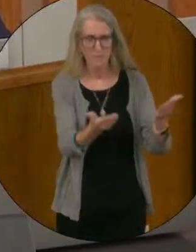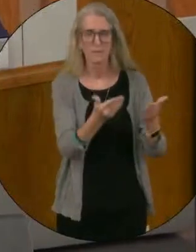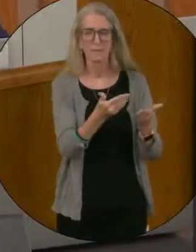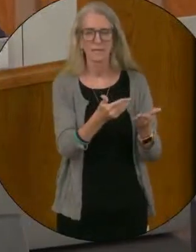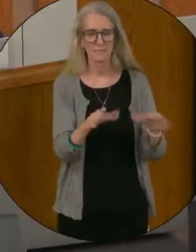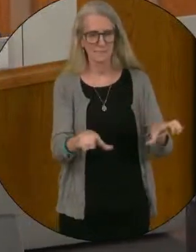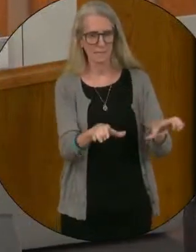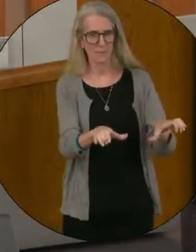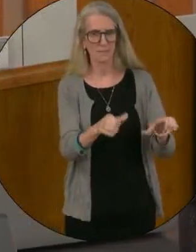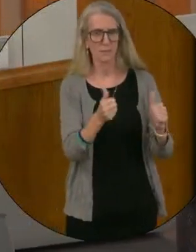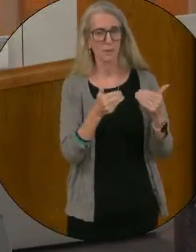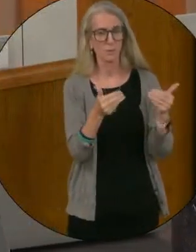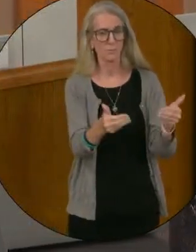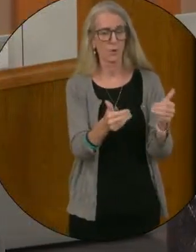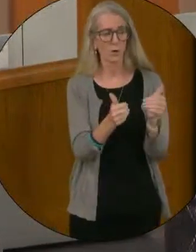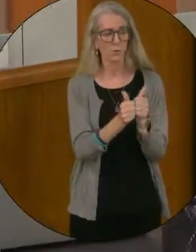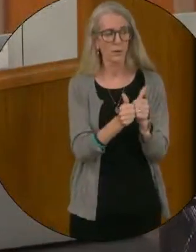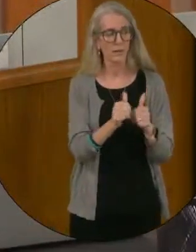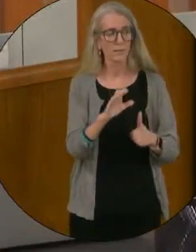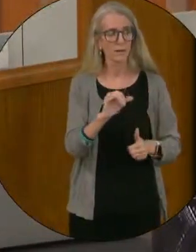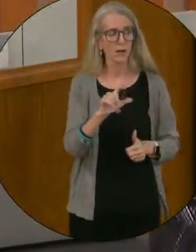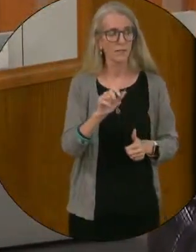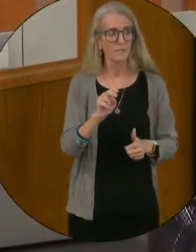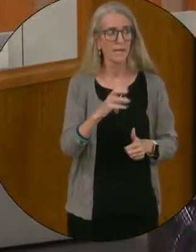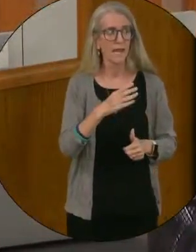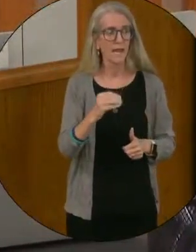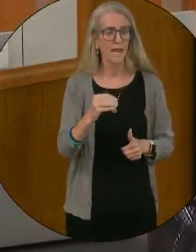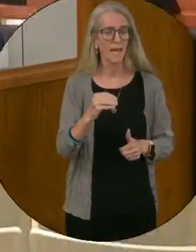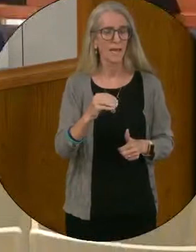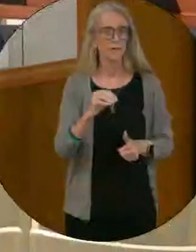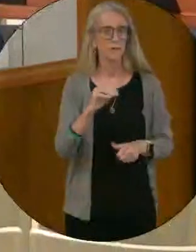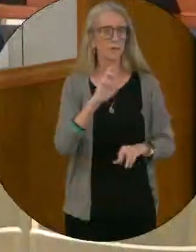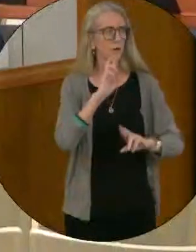forward with colleagues in the queue. Trustee Bustamante Adams.